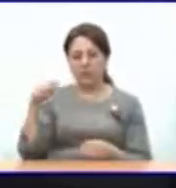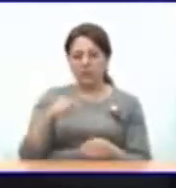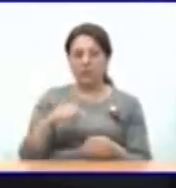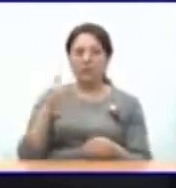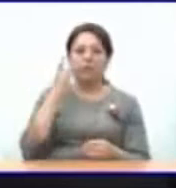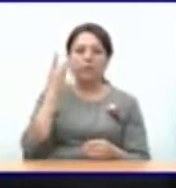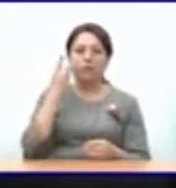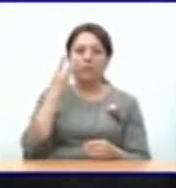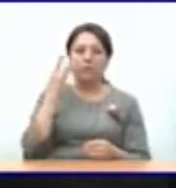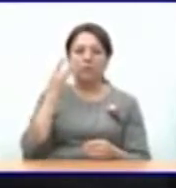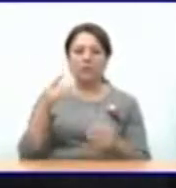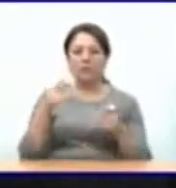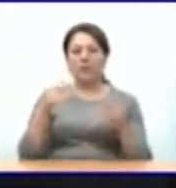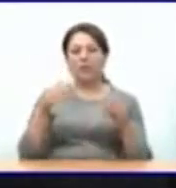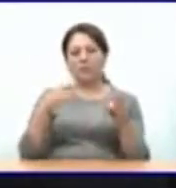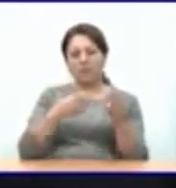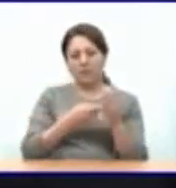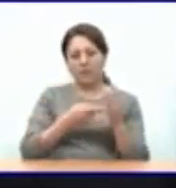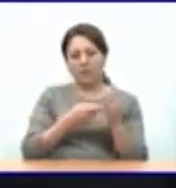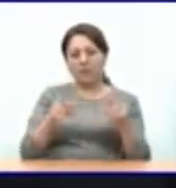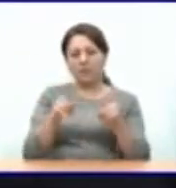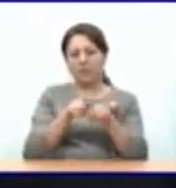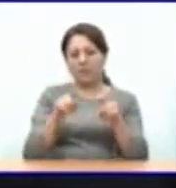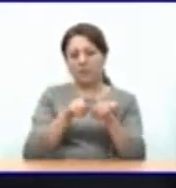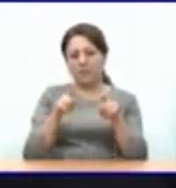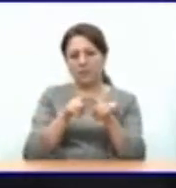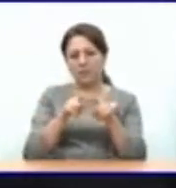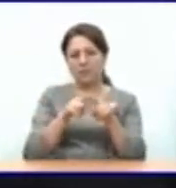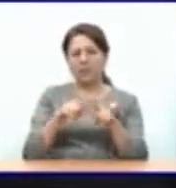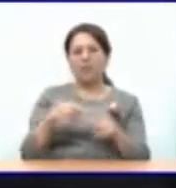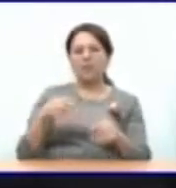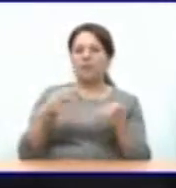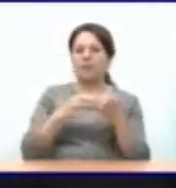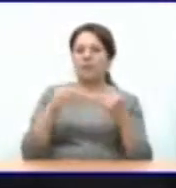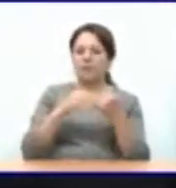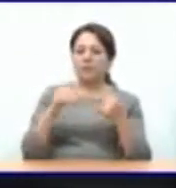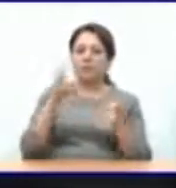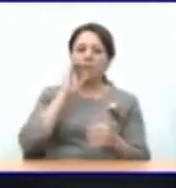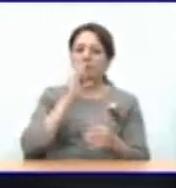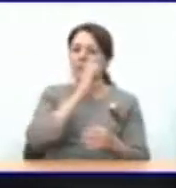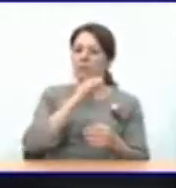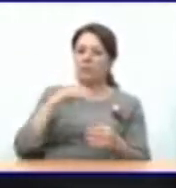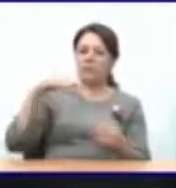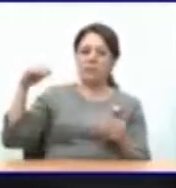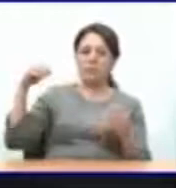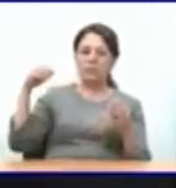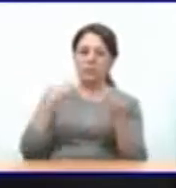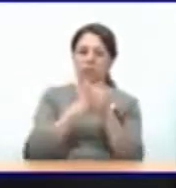kabi yerning janubiy yarim sharidan shimoliy yarim shari tomonga yo'nalgan bo'ladi.